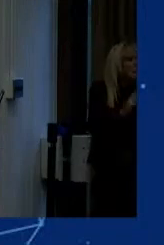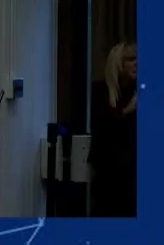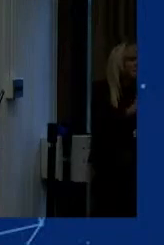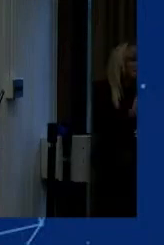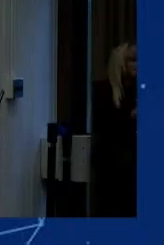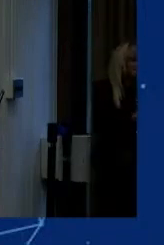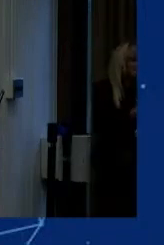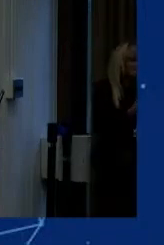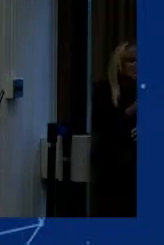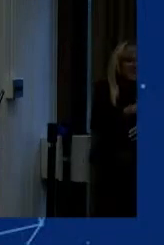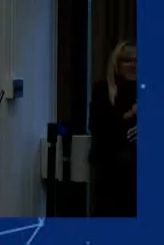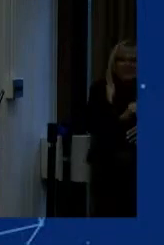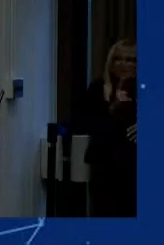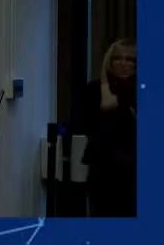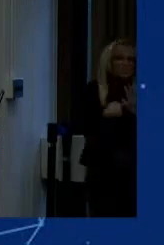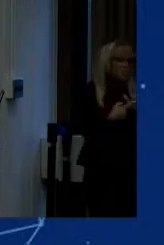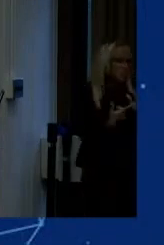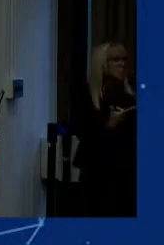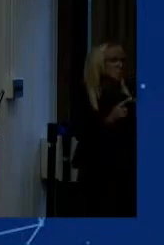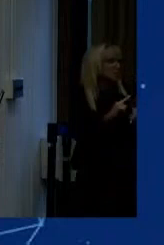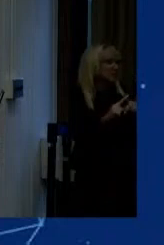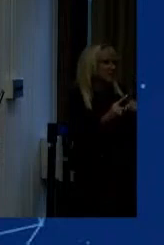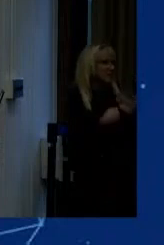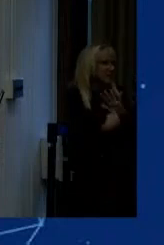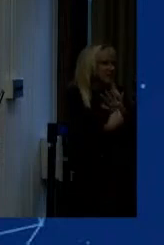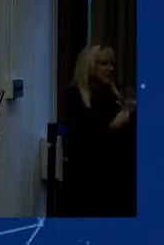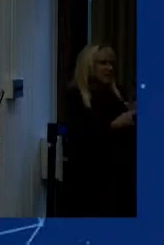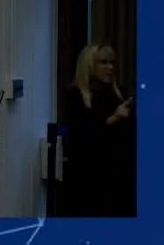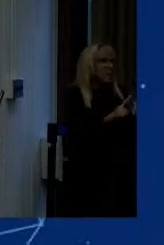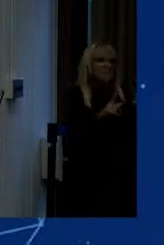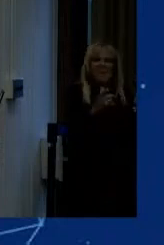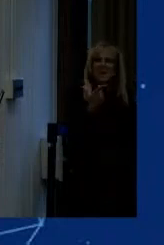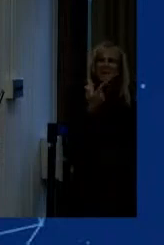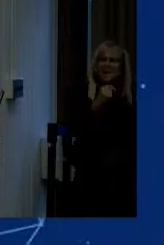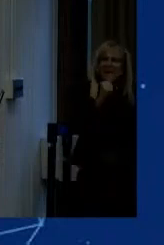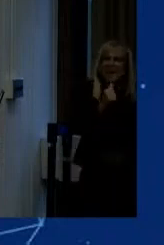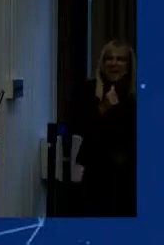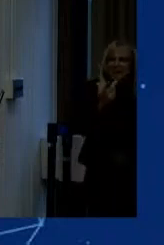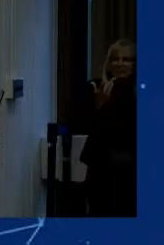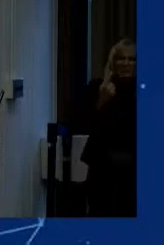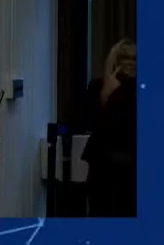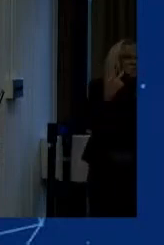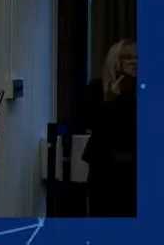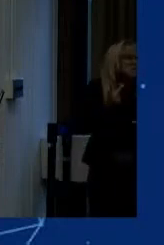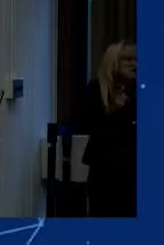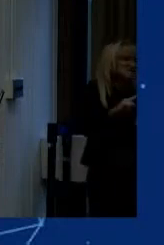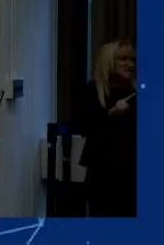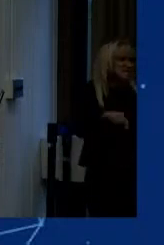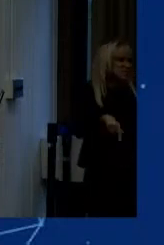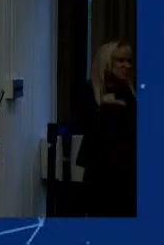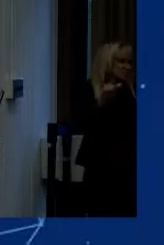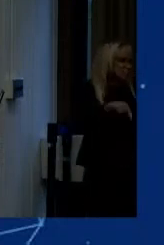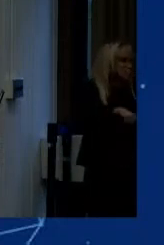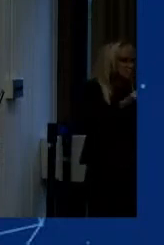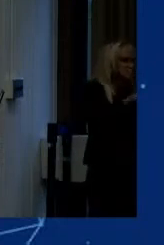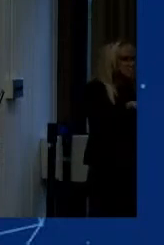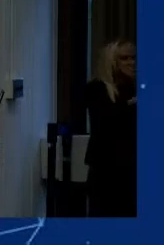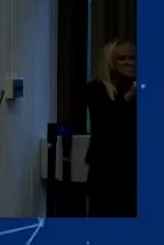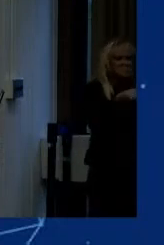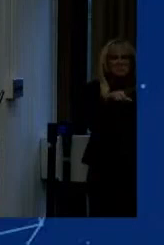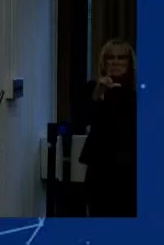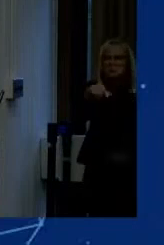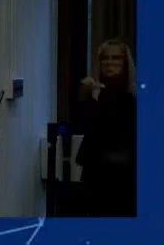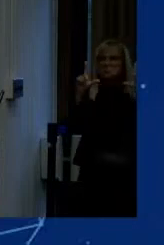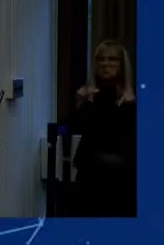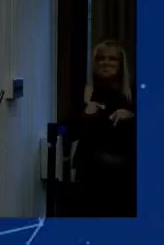today, we're going to show you a bunch of examples, but we're not actually on the platform just for time. You're going to see screenshots from ChatGPT in our